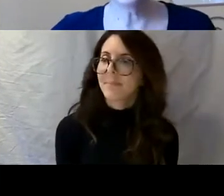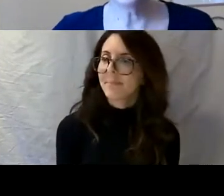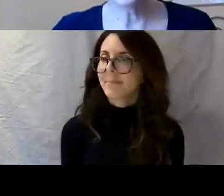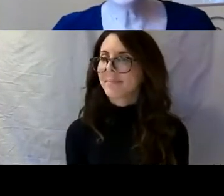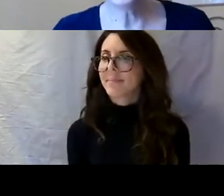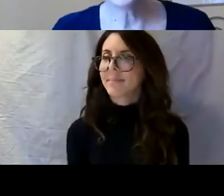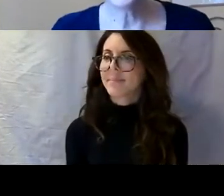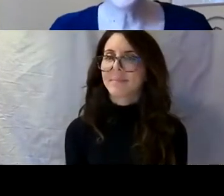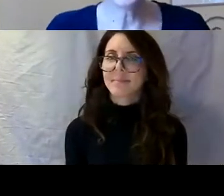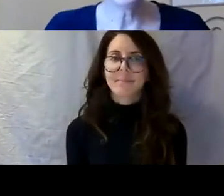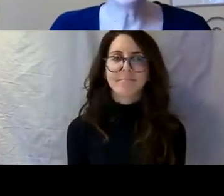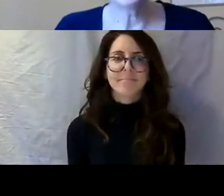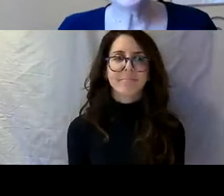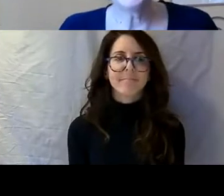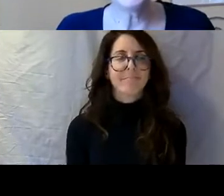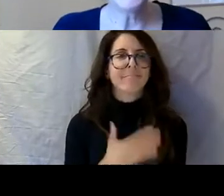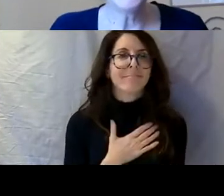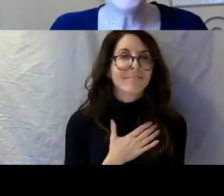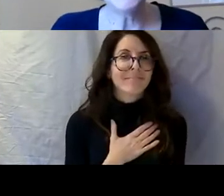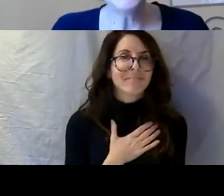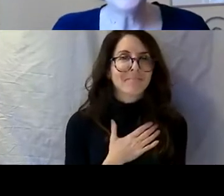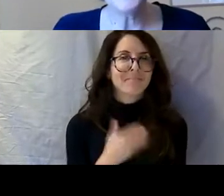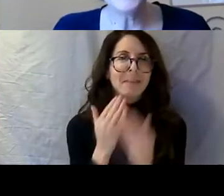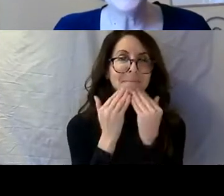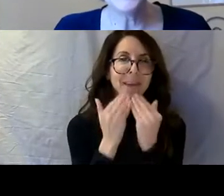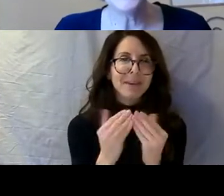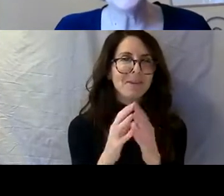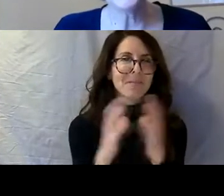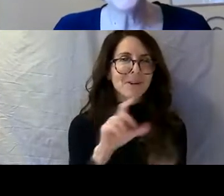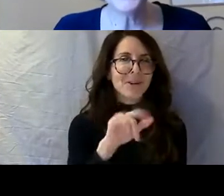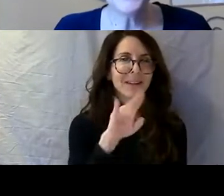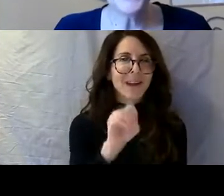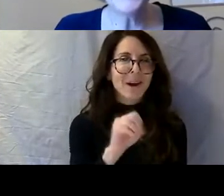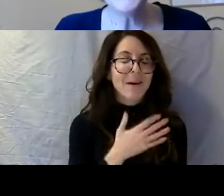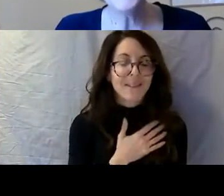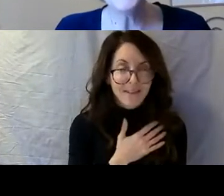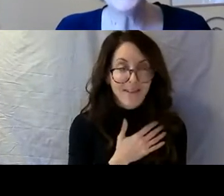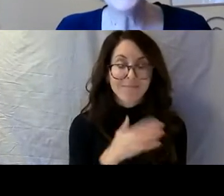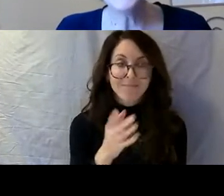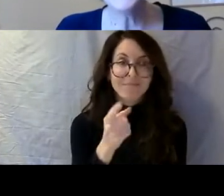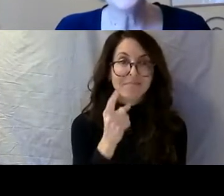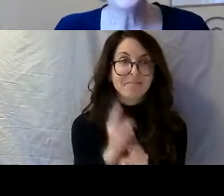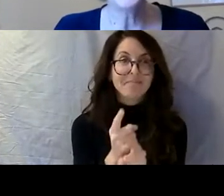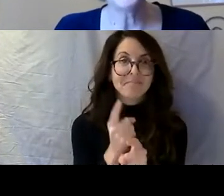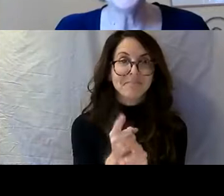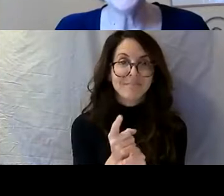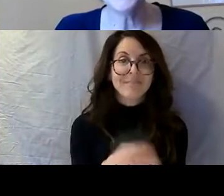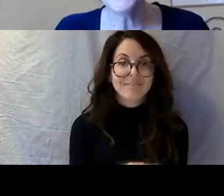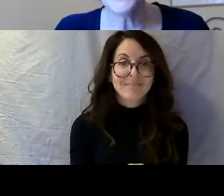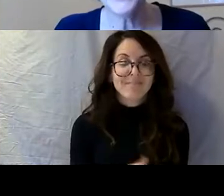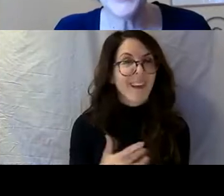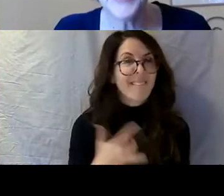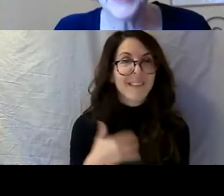Thank you so much, Claire. Oh my goodness, what can I say? It's true, and I've been grateful